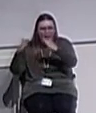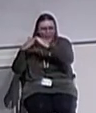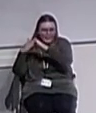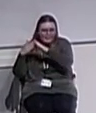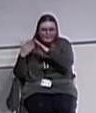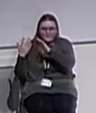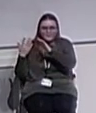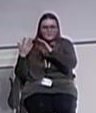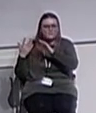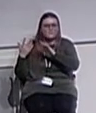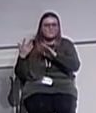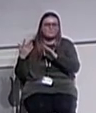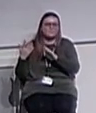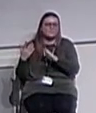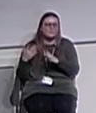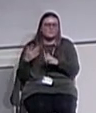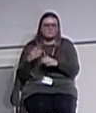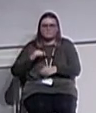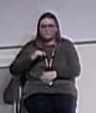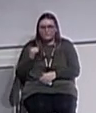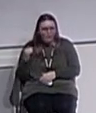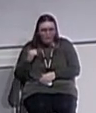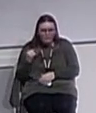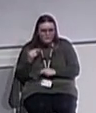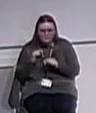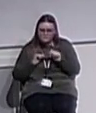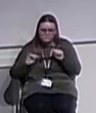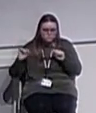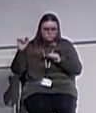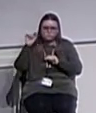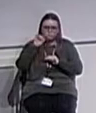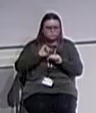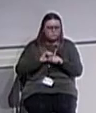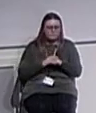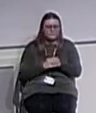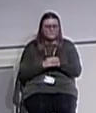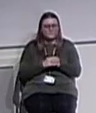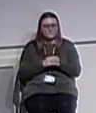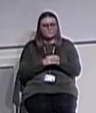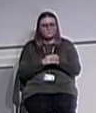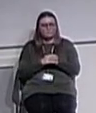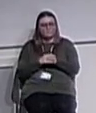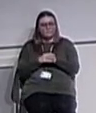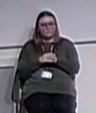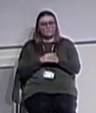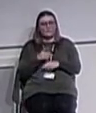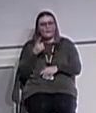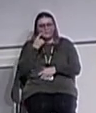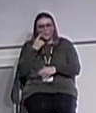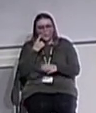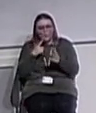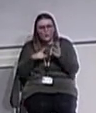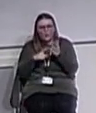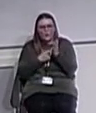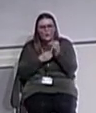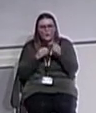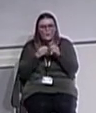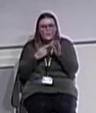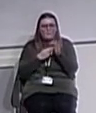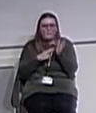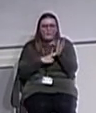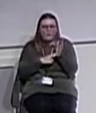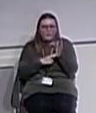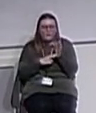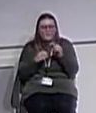Mallorca, there's one in Scotland, and then there's one looking at urban biodiversity in Manchester,